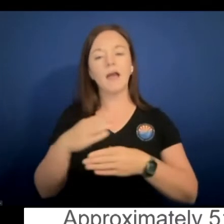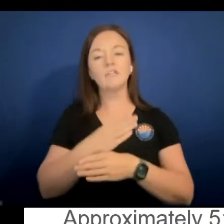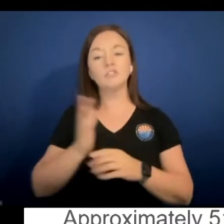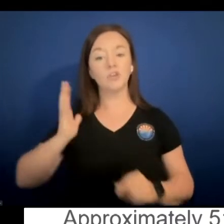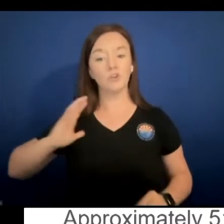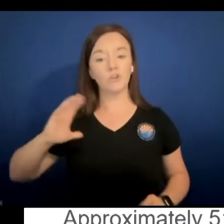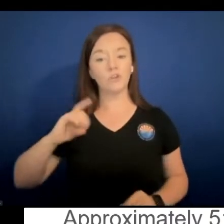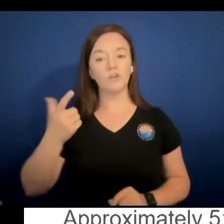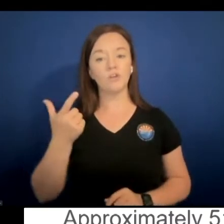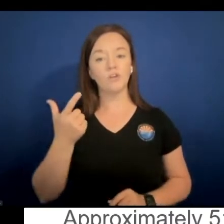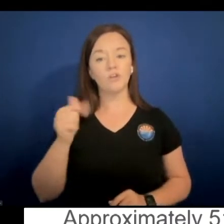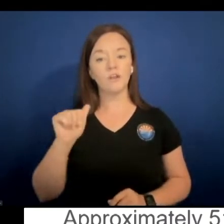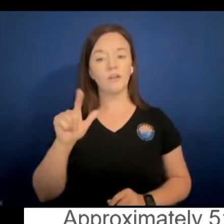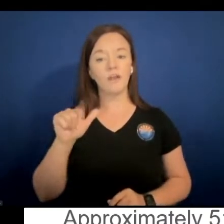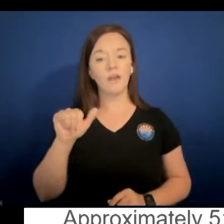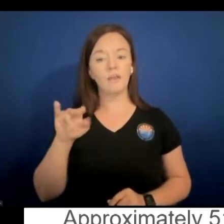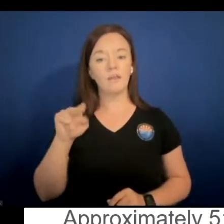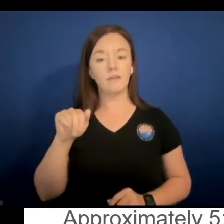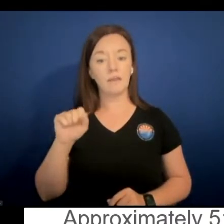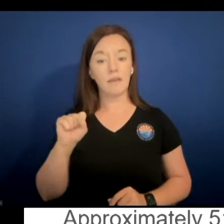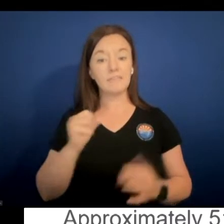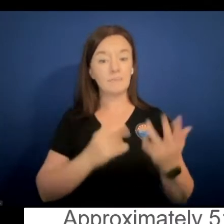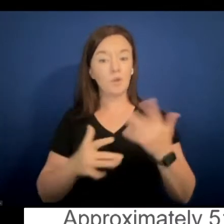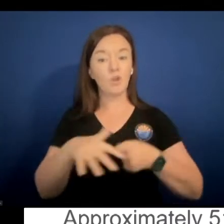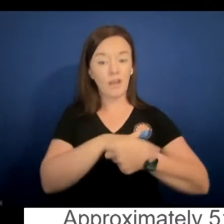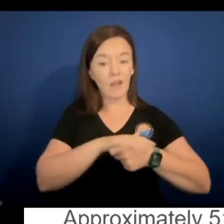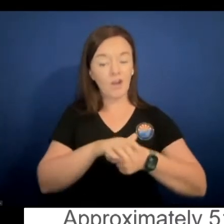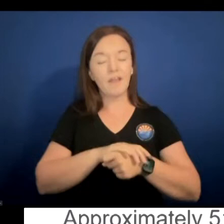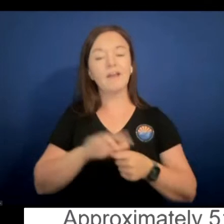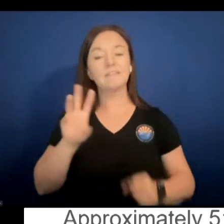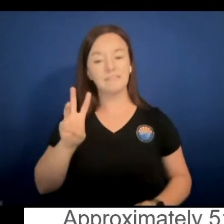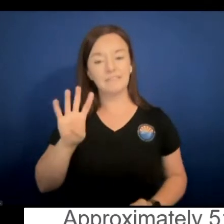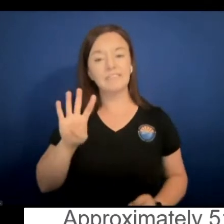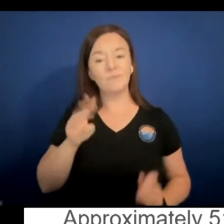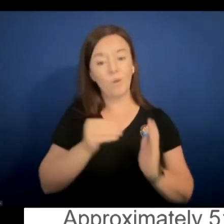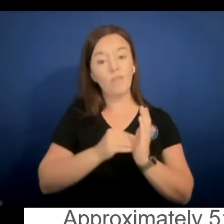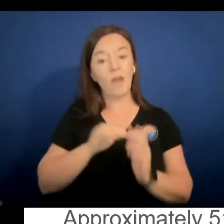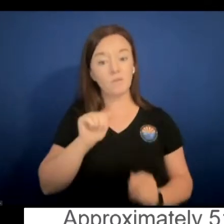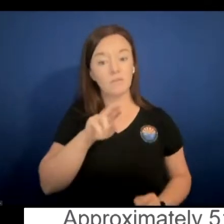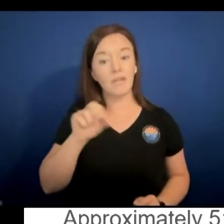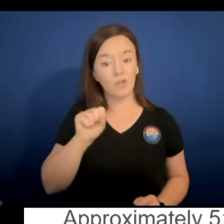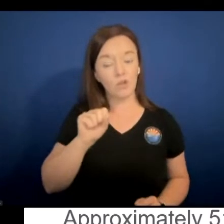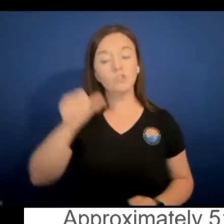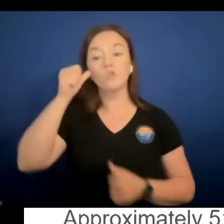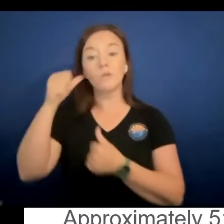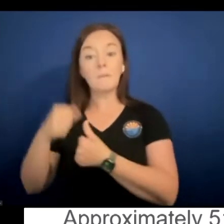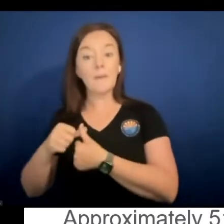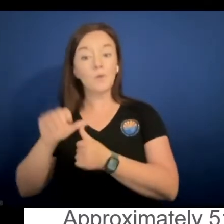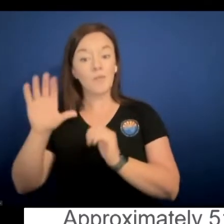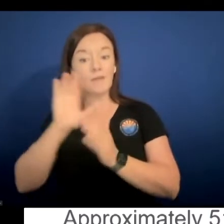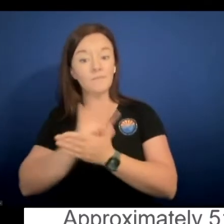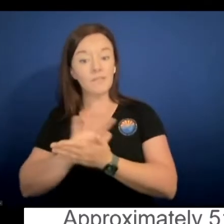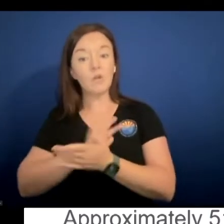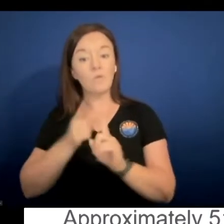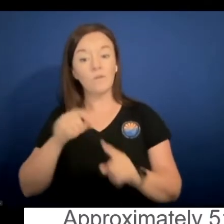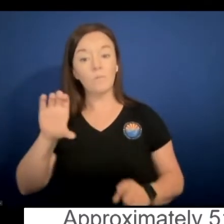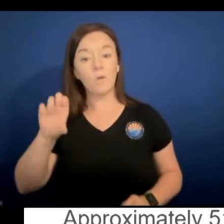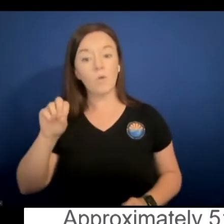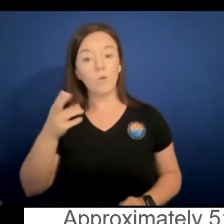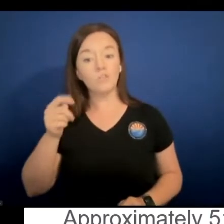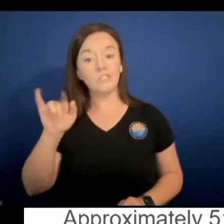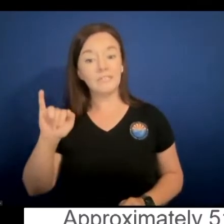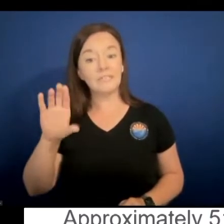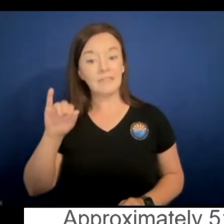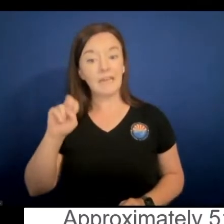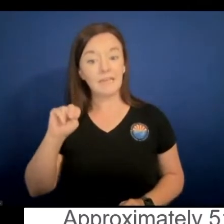Guyana's 64,000 acres. And please remember Cochiti Canyon, that video I showed you,